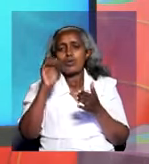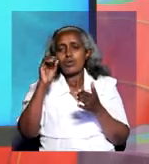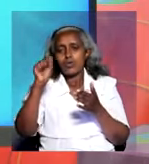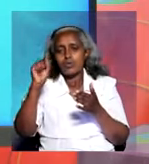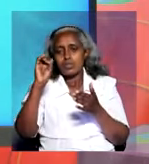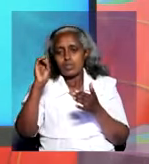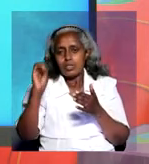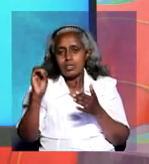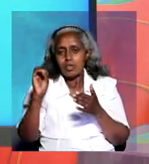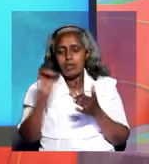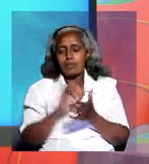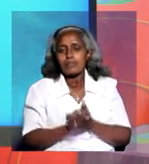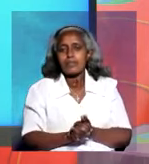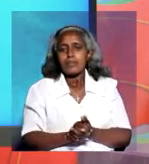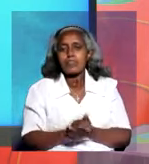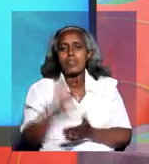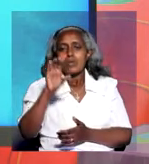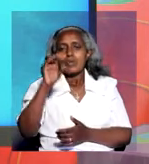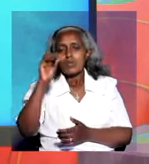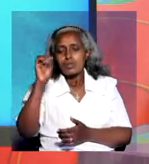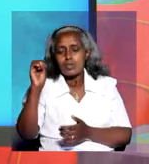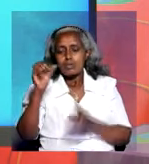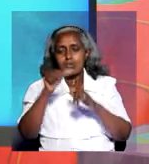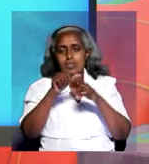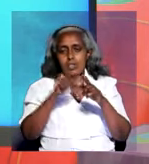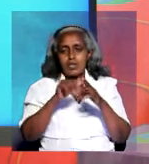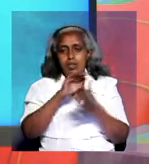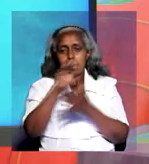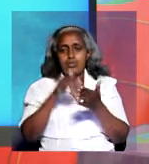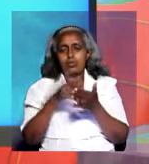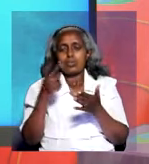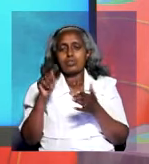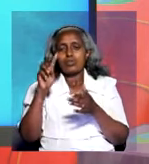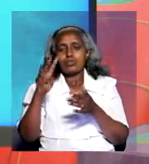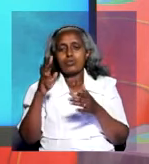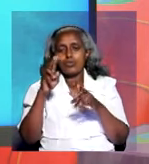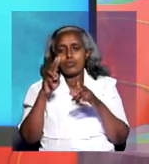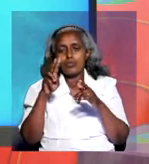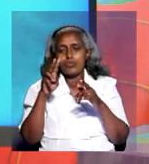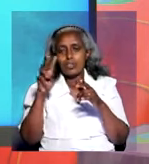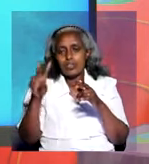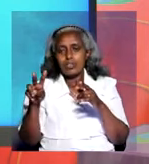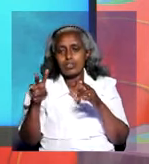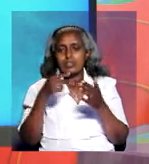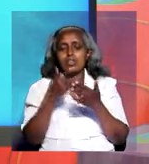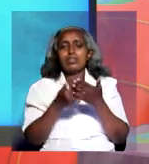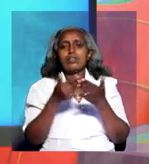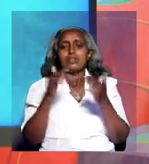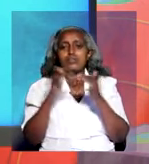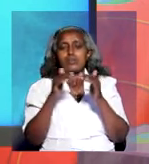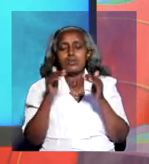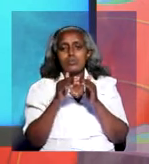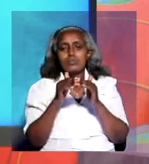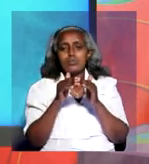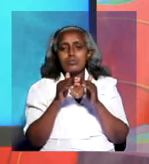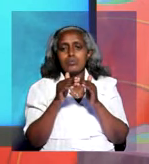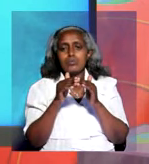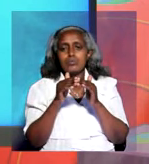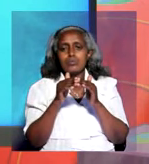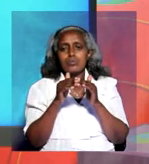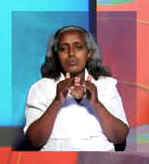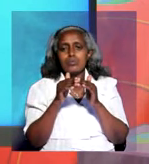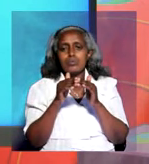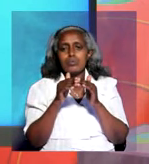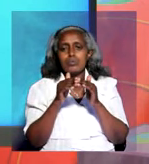theta, cosine of the angle between the two vectors will be equal to this